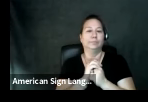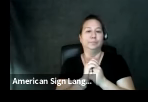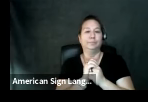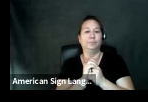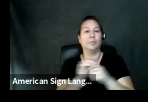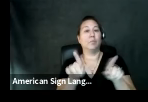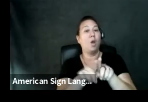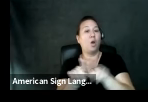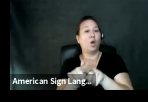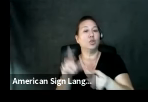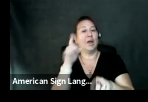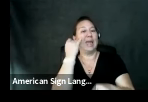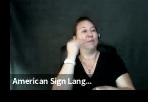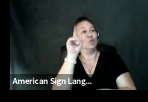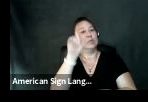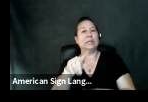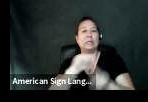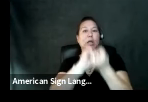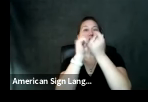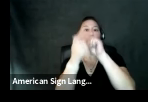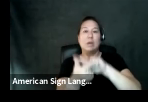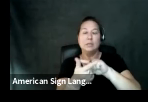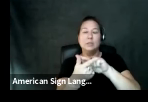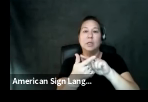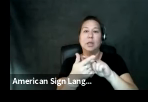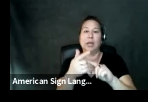and including the reports that come with the IEP.